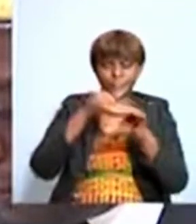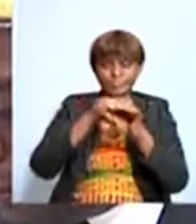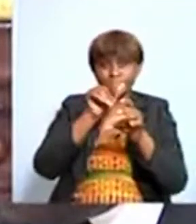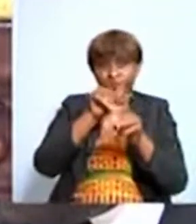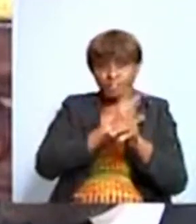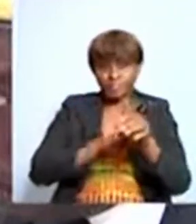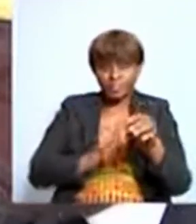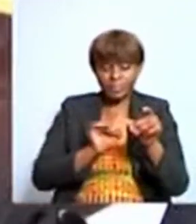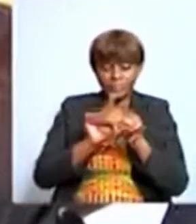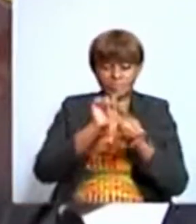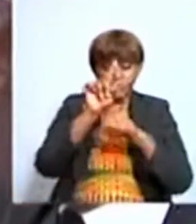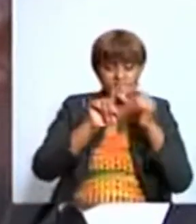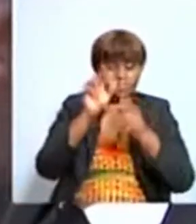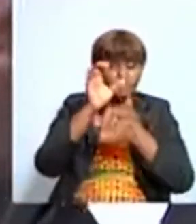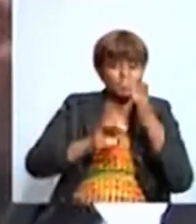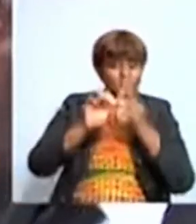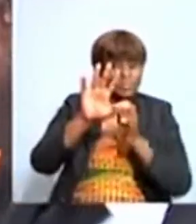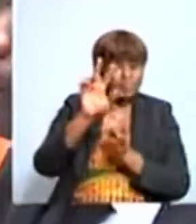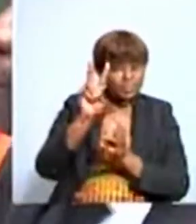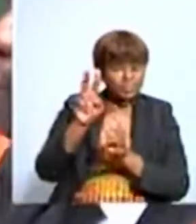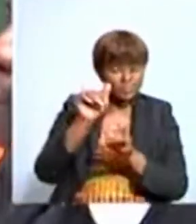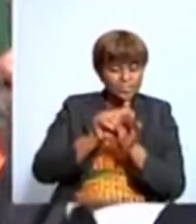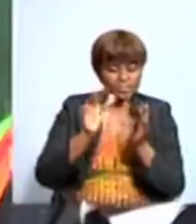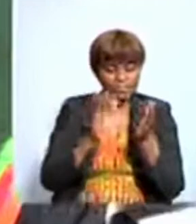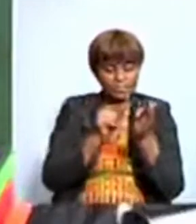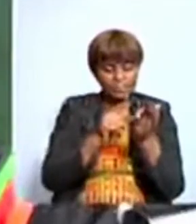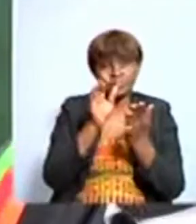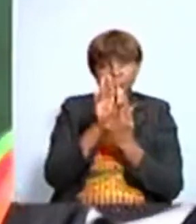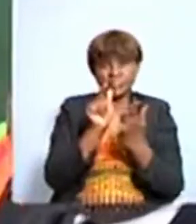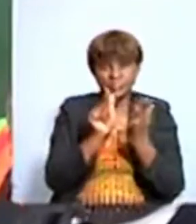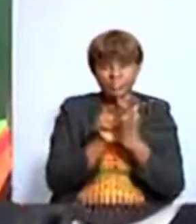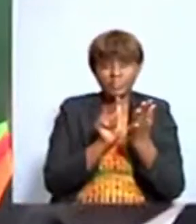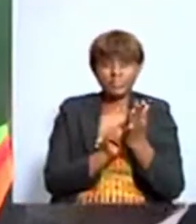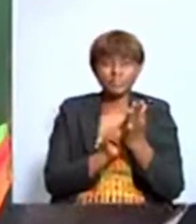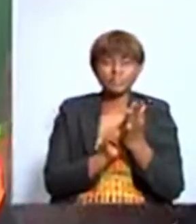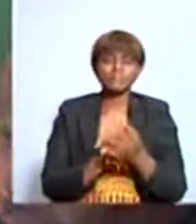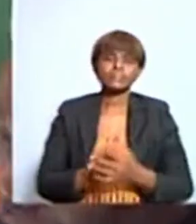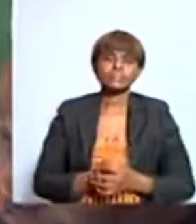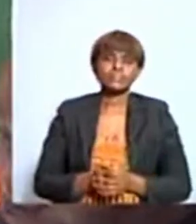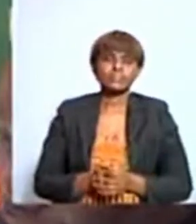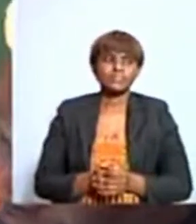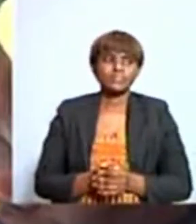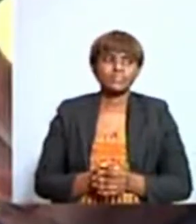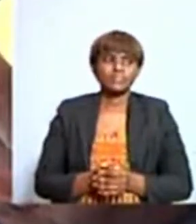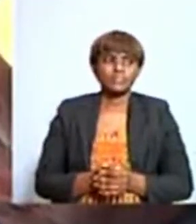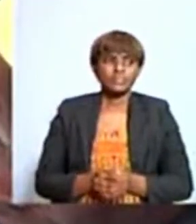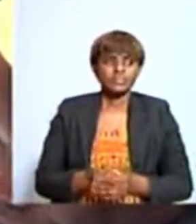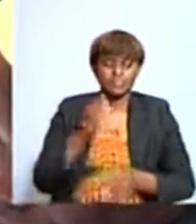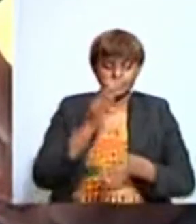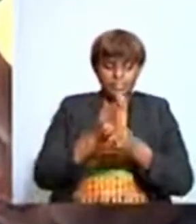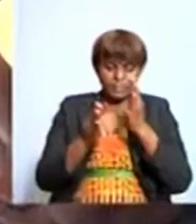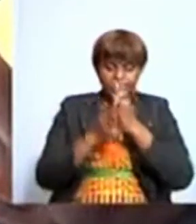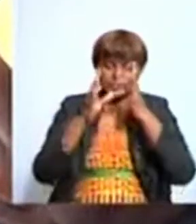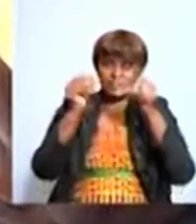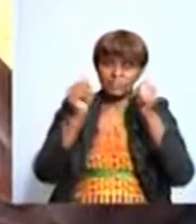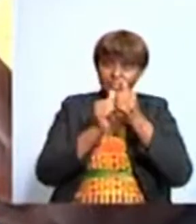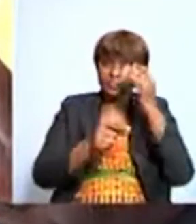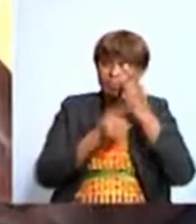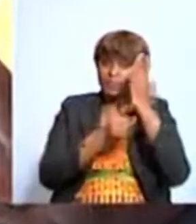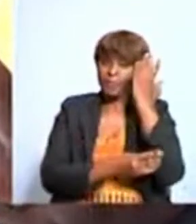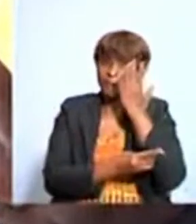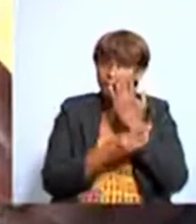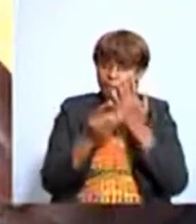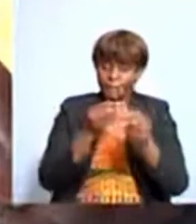The question is that clause 52 stands part of the bill. The Honorable Minister of Infrastructure, Housing and Urban